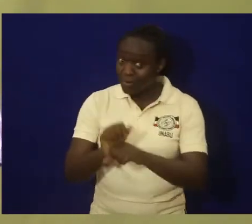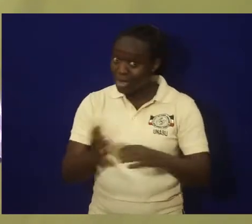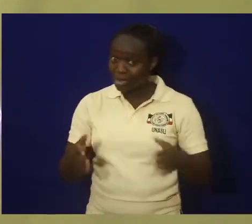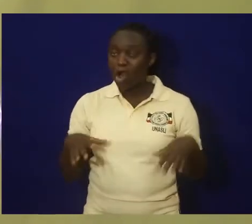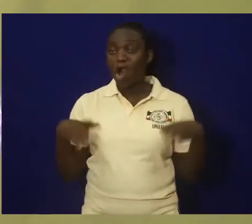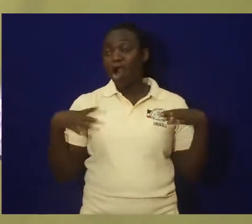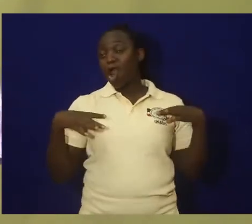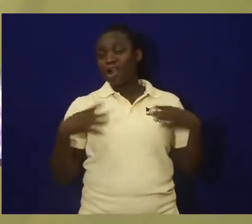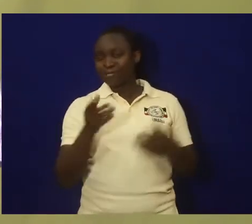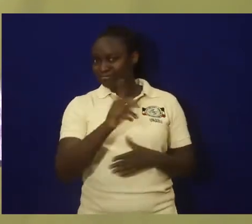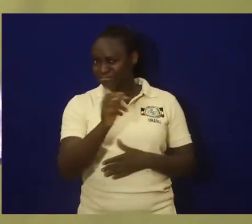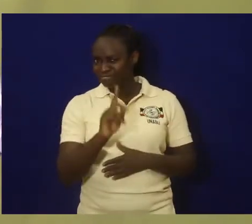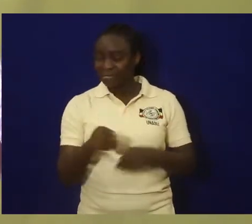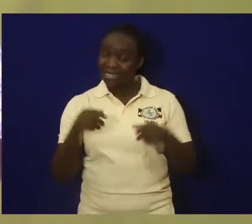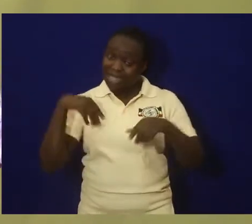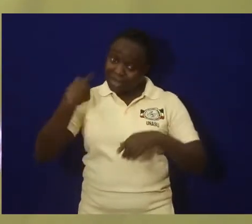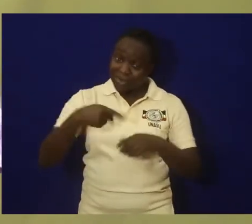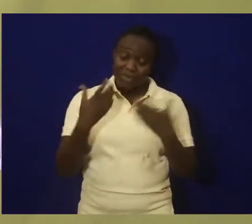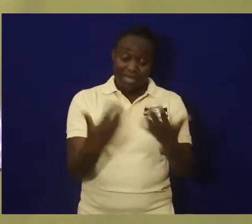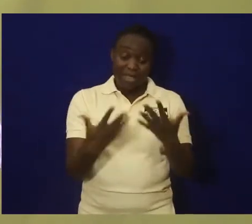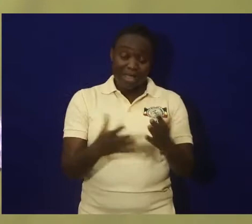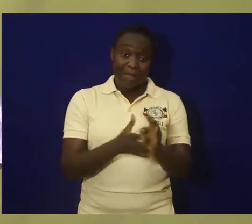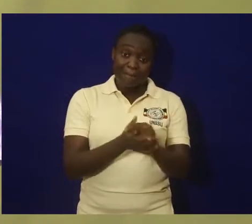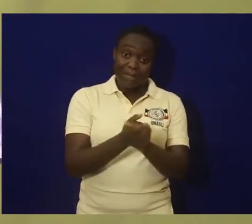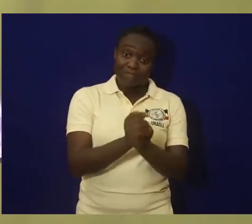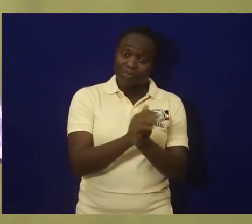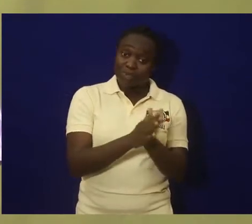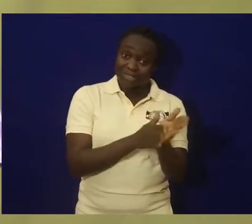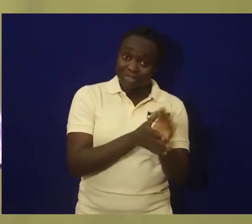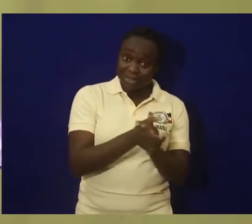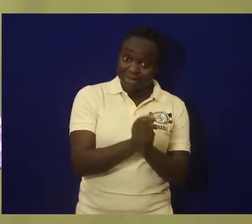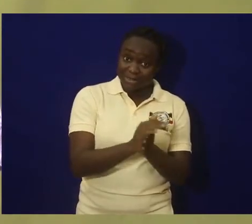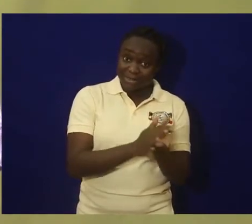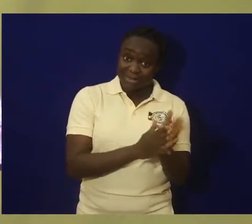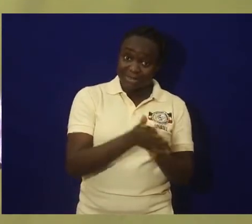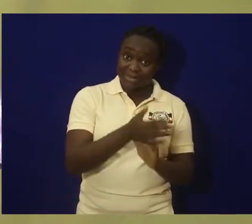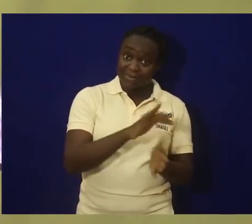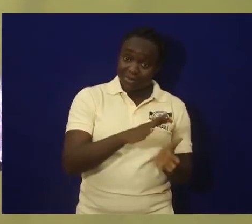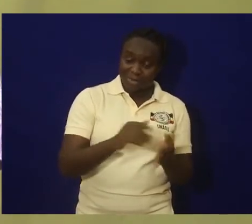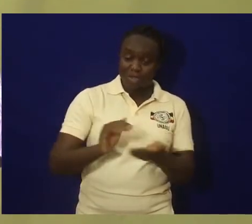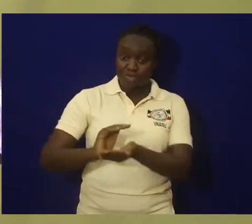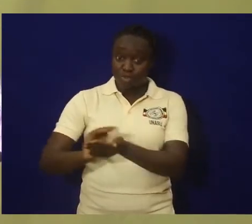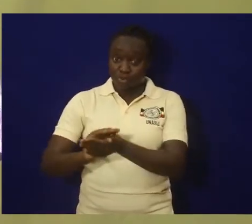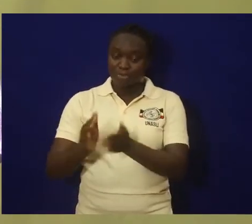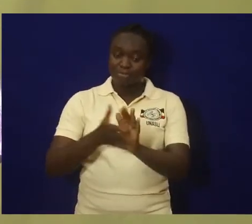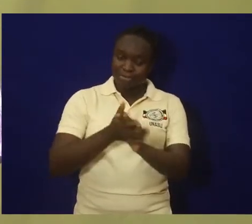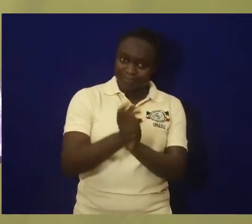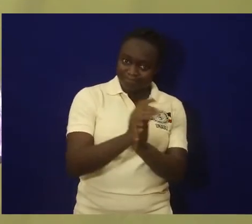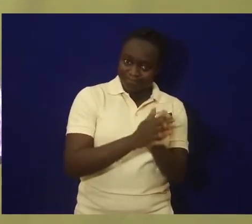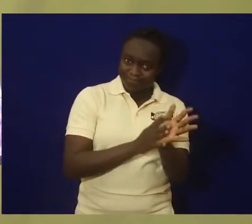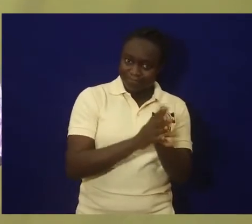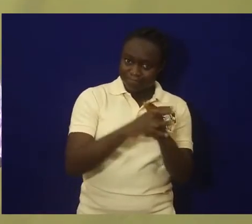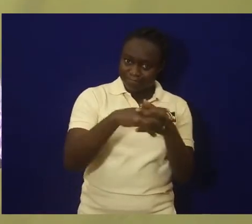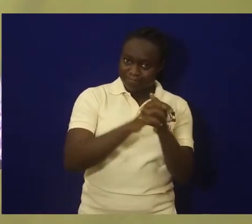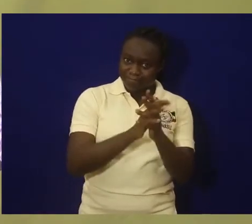and please don't forget to wash your hands with water and soap